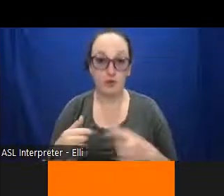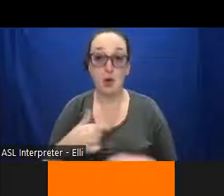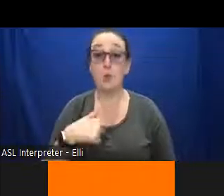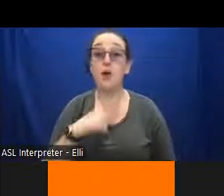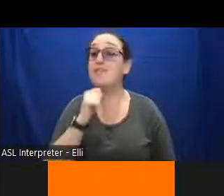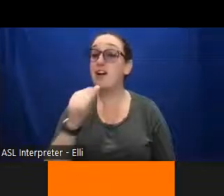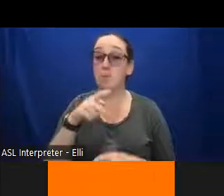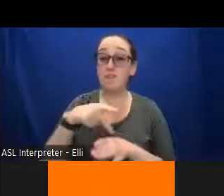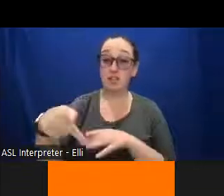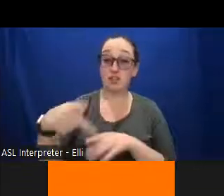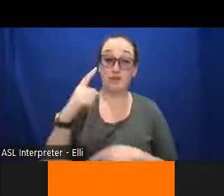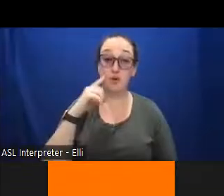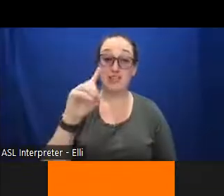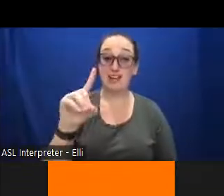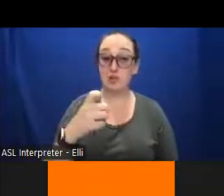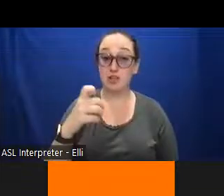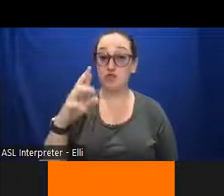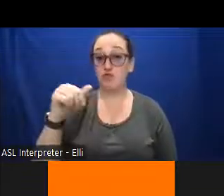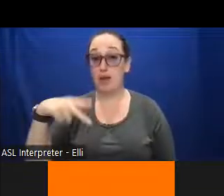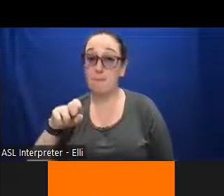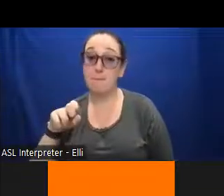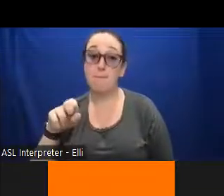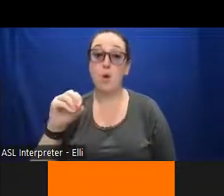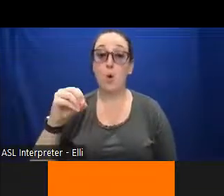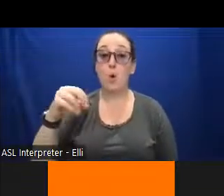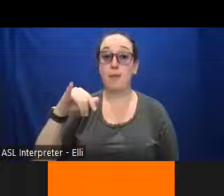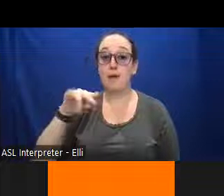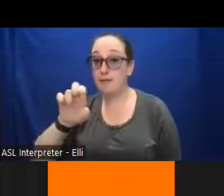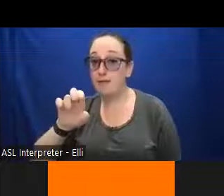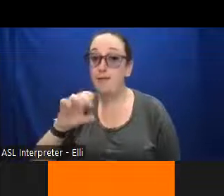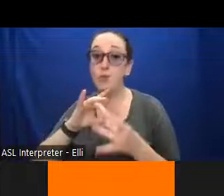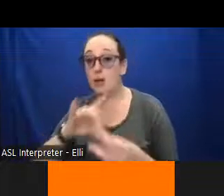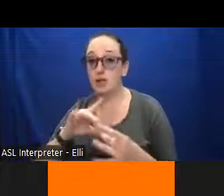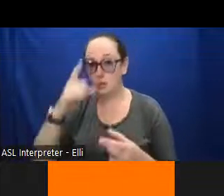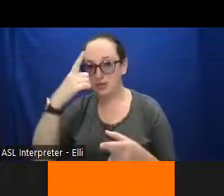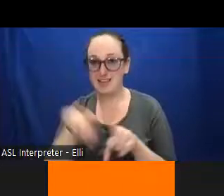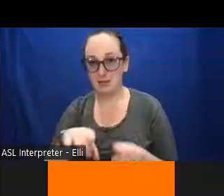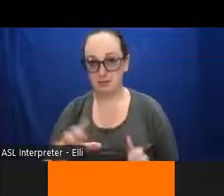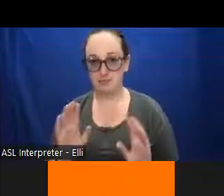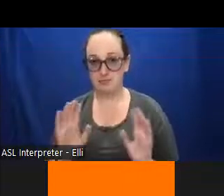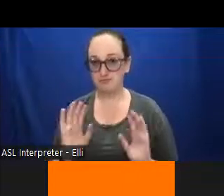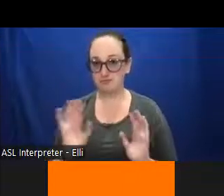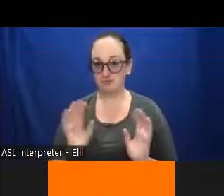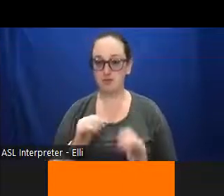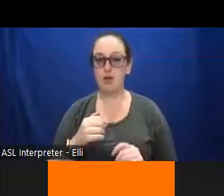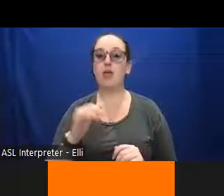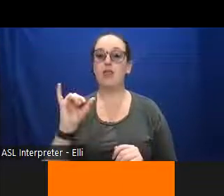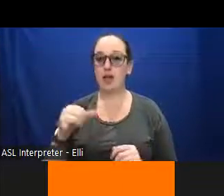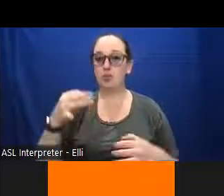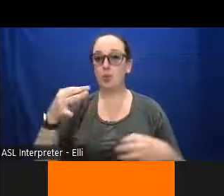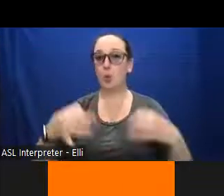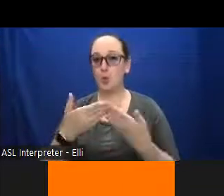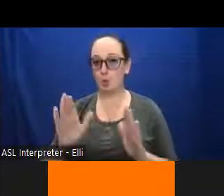who diagnose rape or opine on consent. That again is something that is done in the